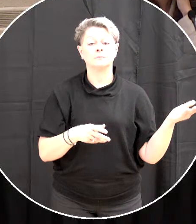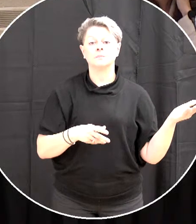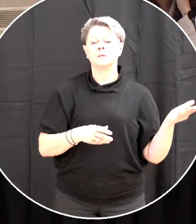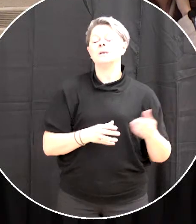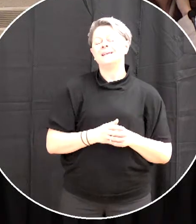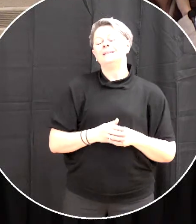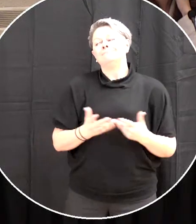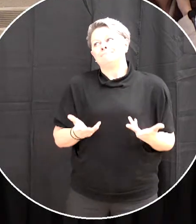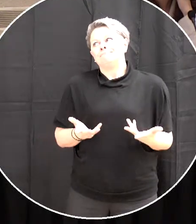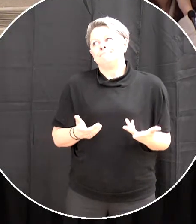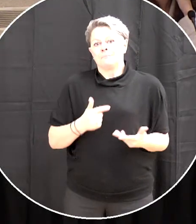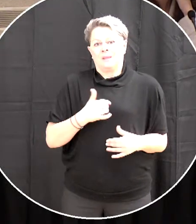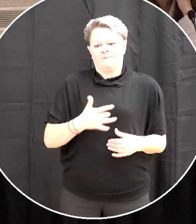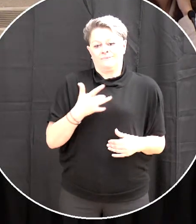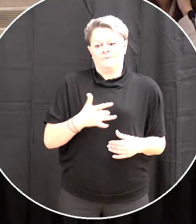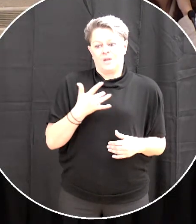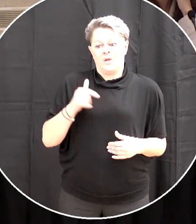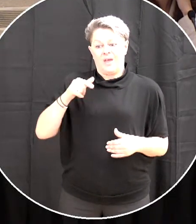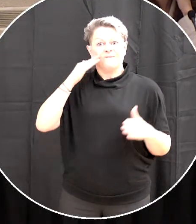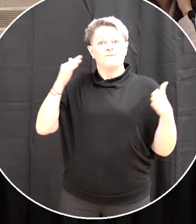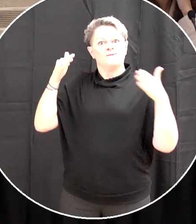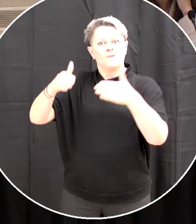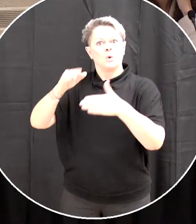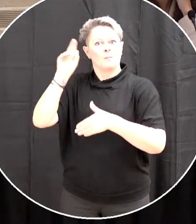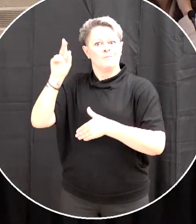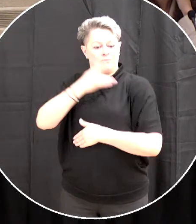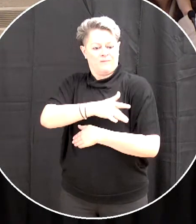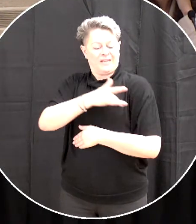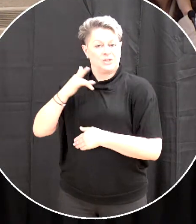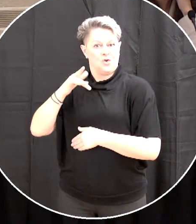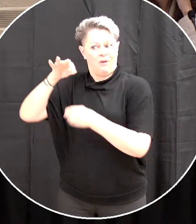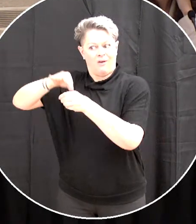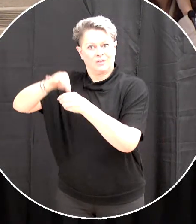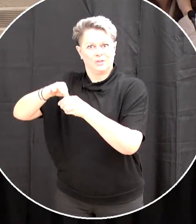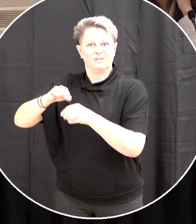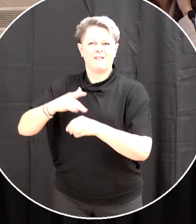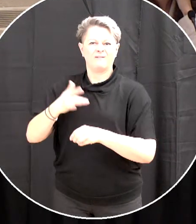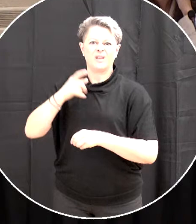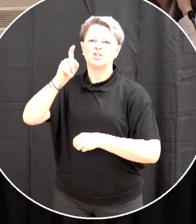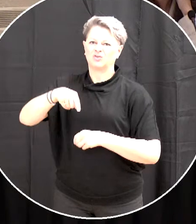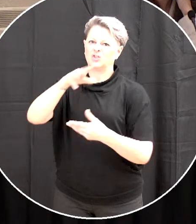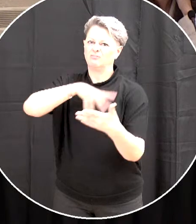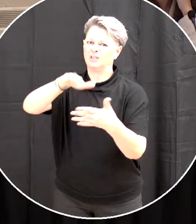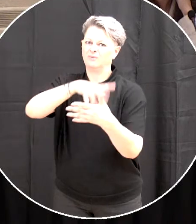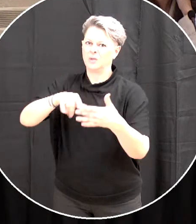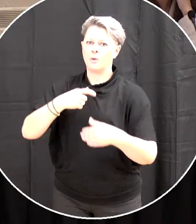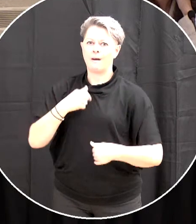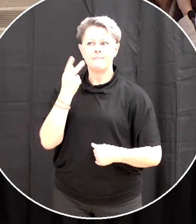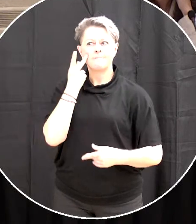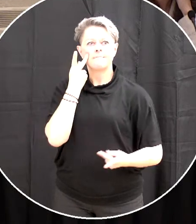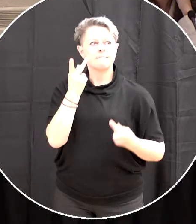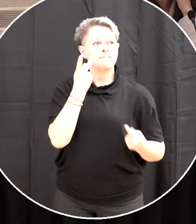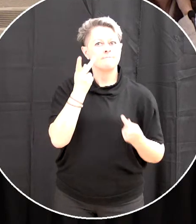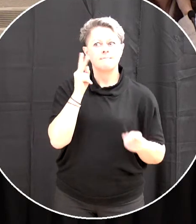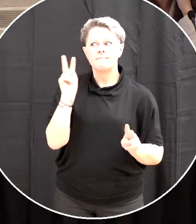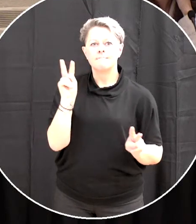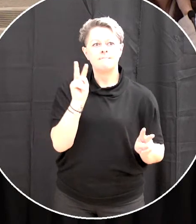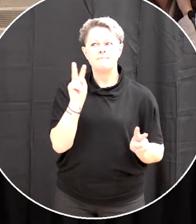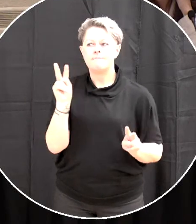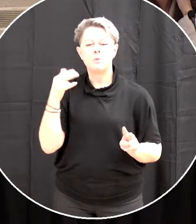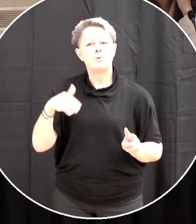been, with the focus that's been on the provincial election, we need to do that, because I'm a pretty keen observer of stuff, and I've seen